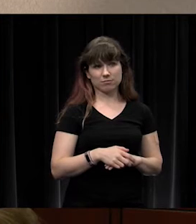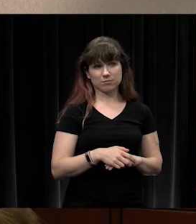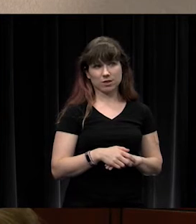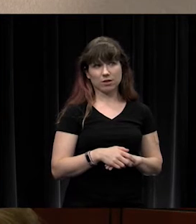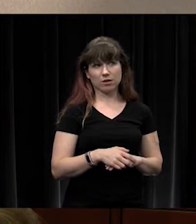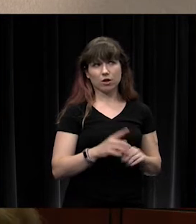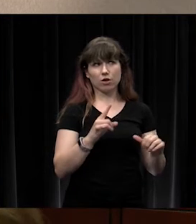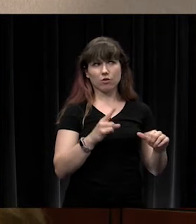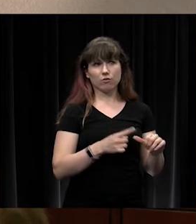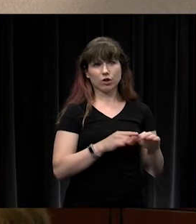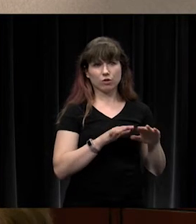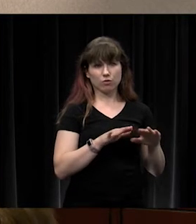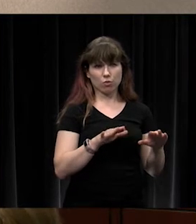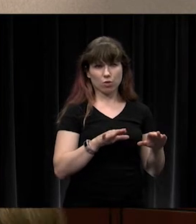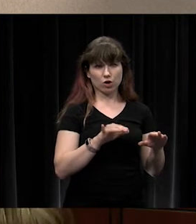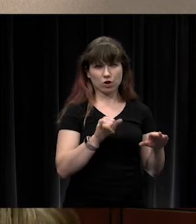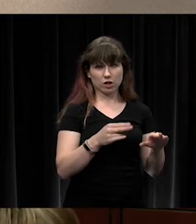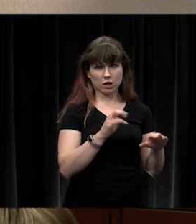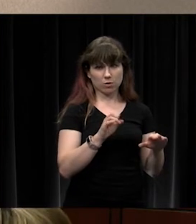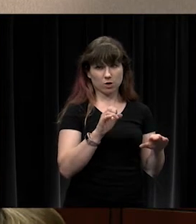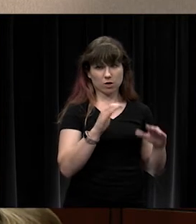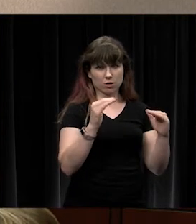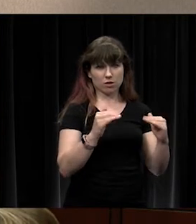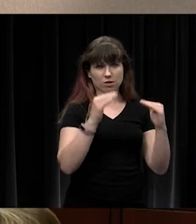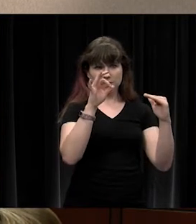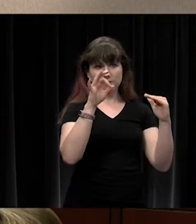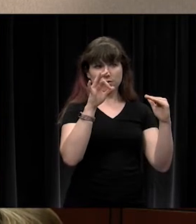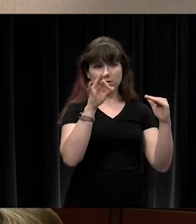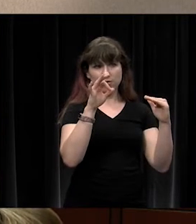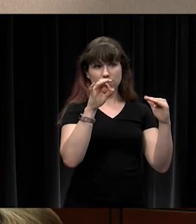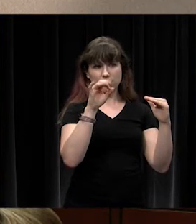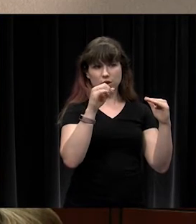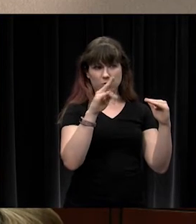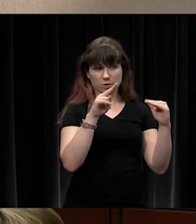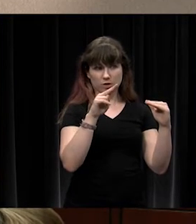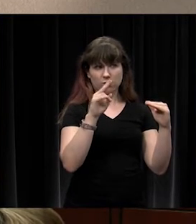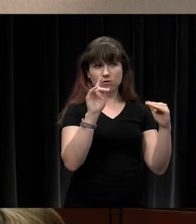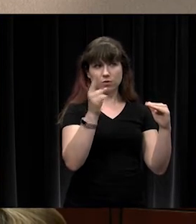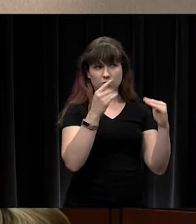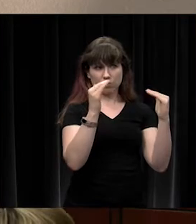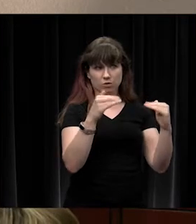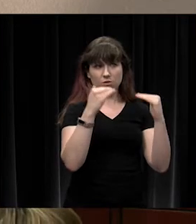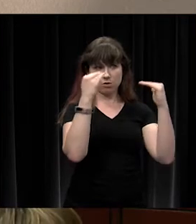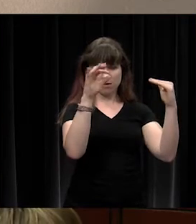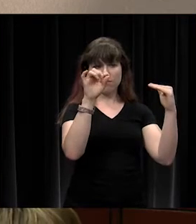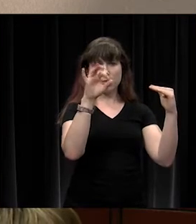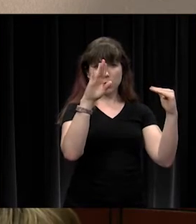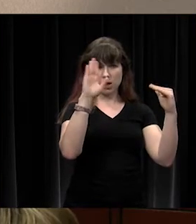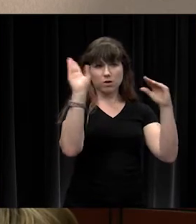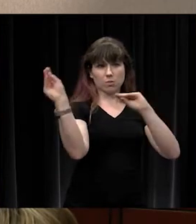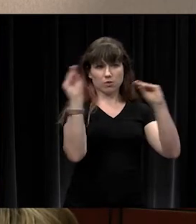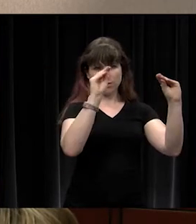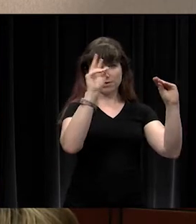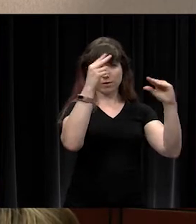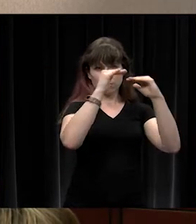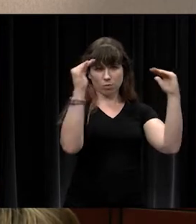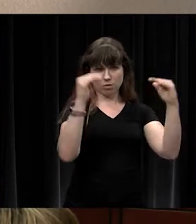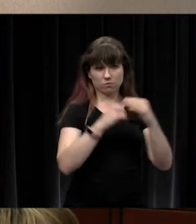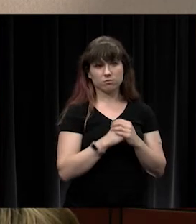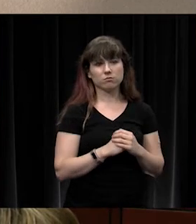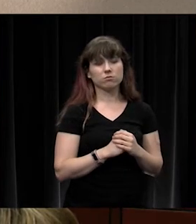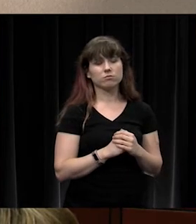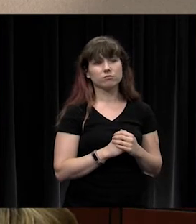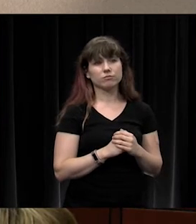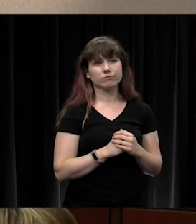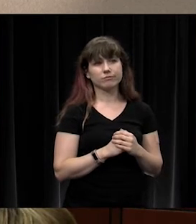in January on the second floor, and the first week in February on the first floor. That will move in, stage, put